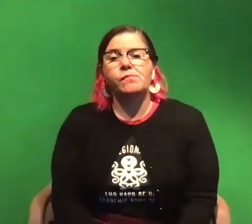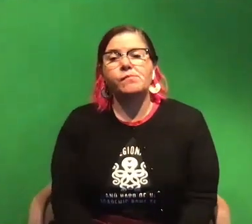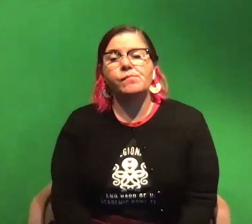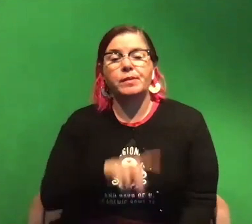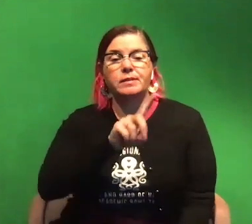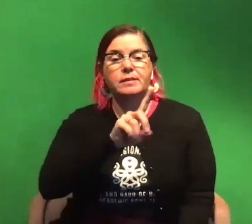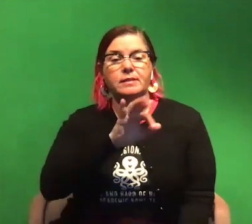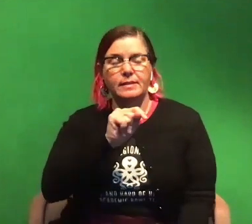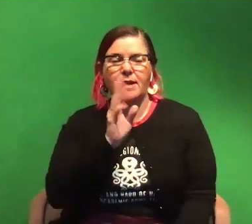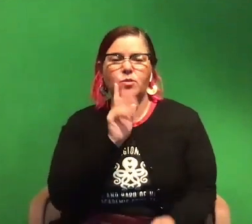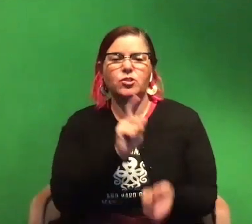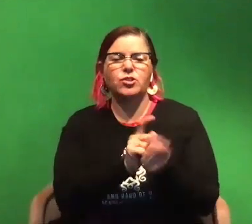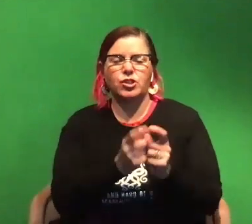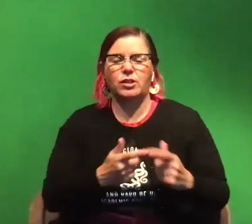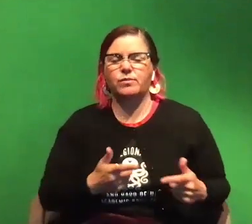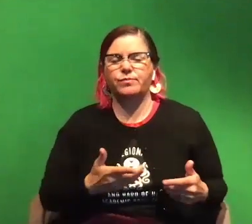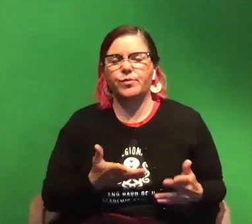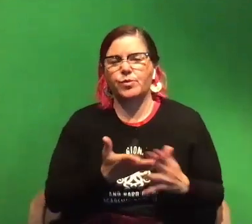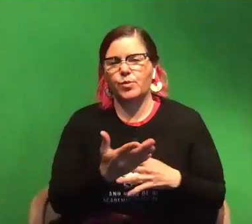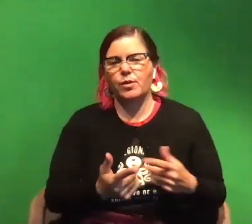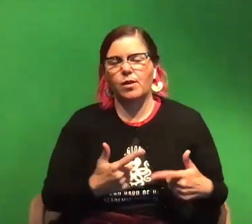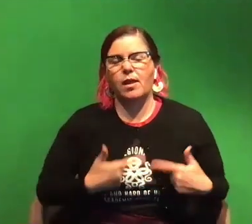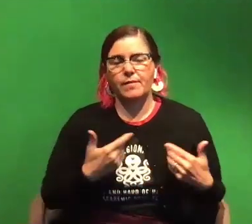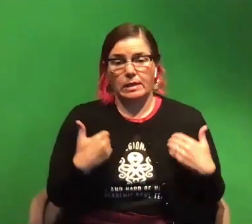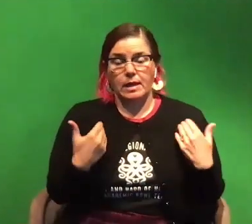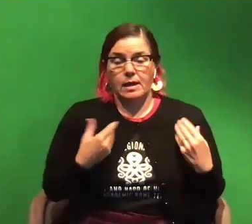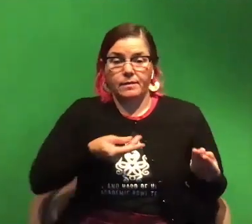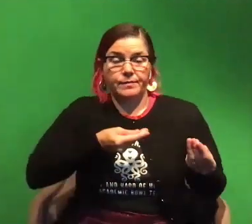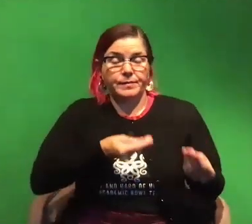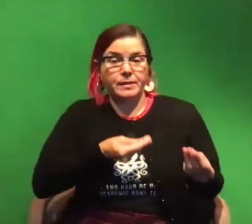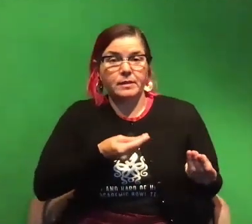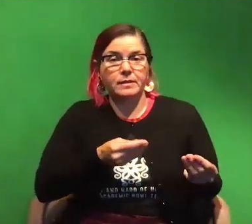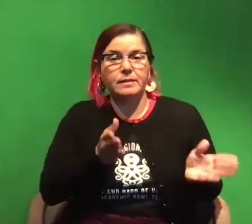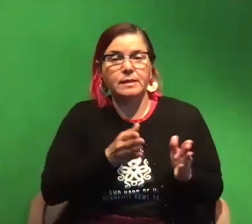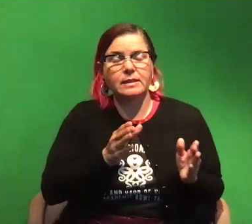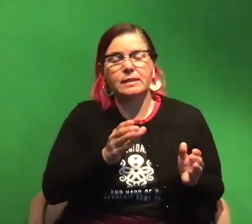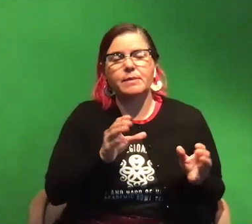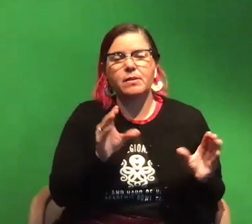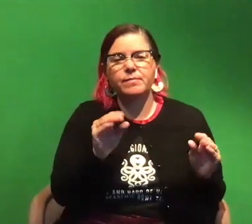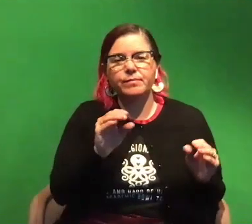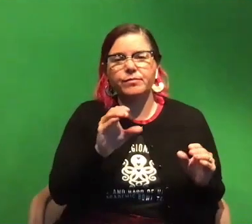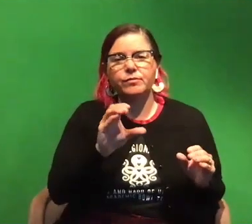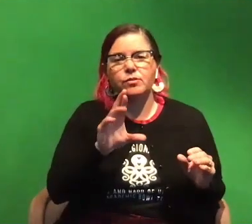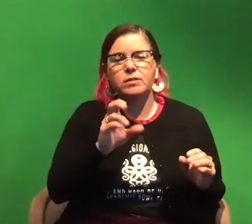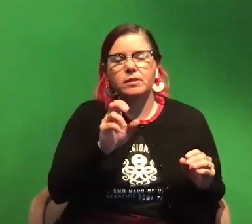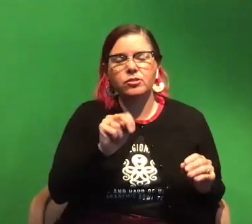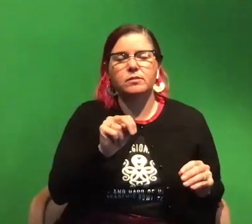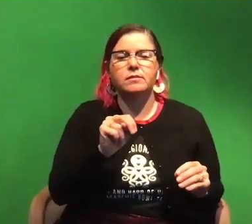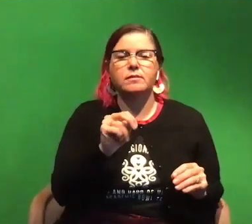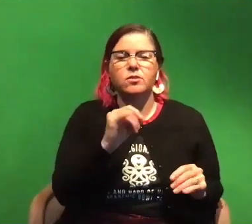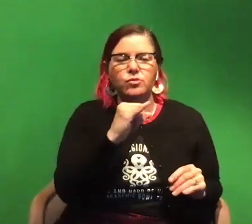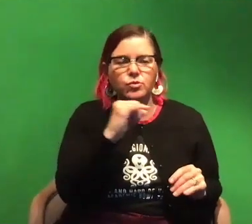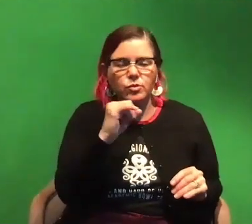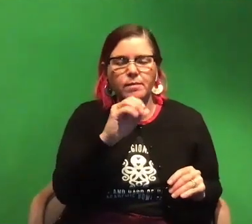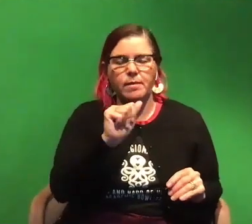change throughout their life stages. And so when they're very young, often we'll feed them small crustaceans like mysid shrimps or